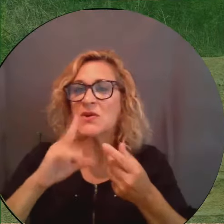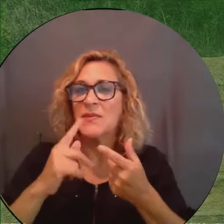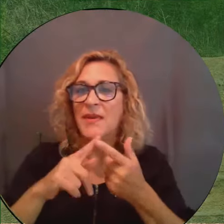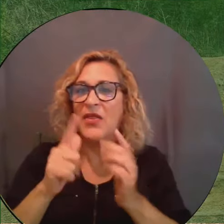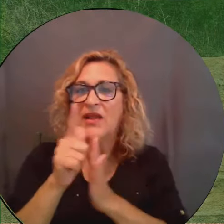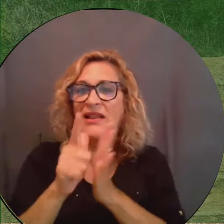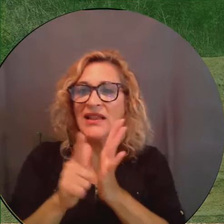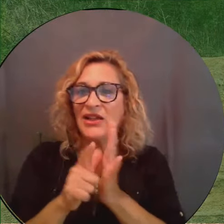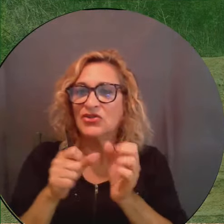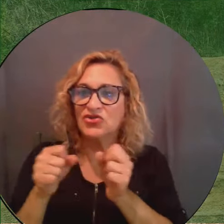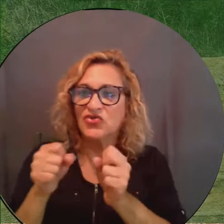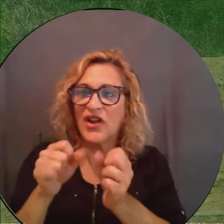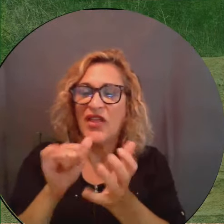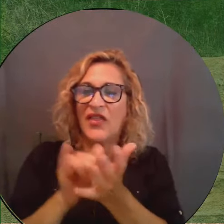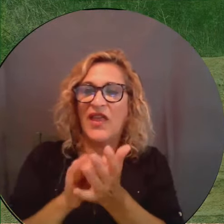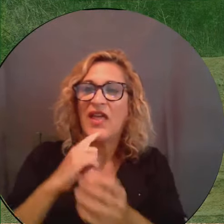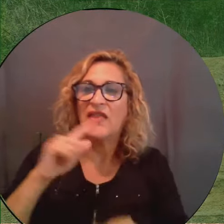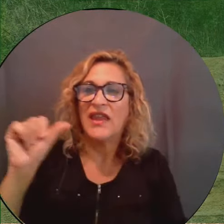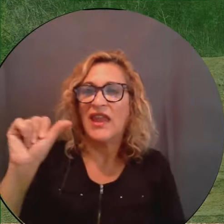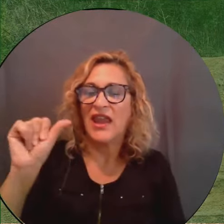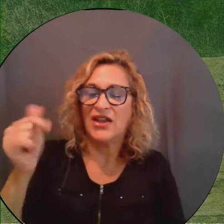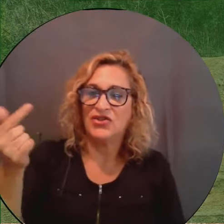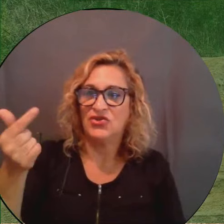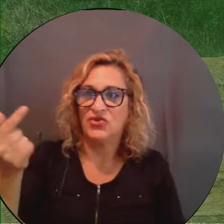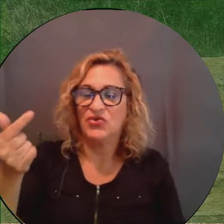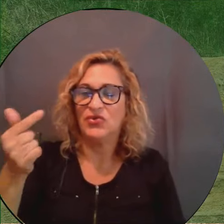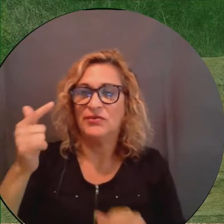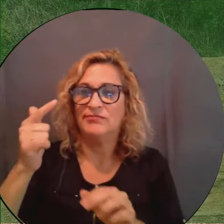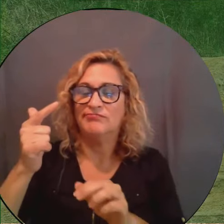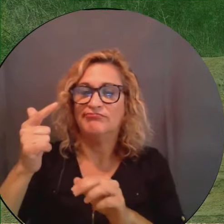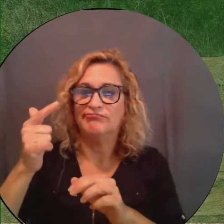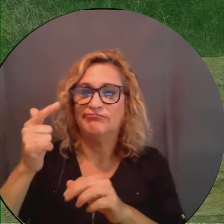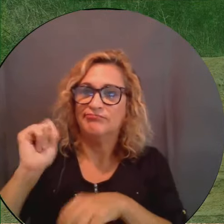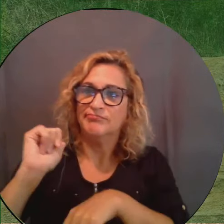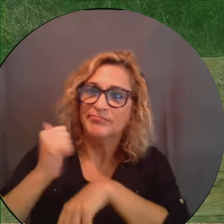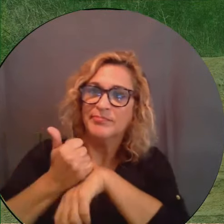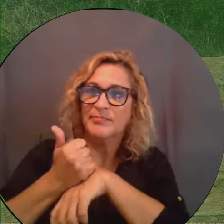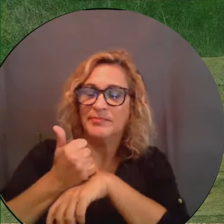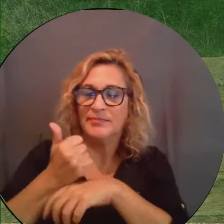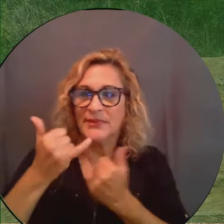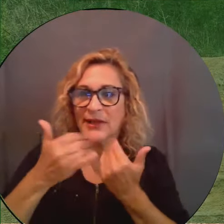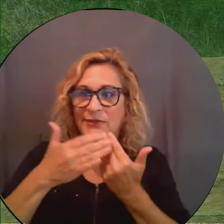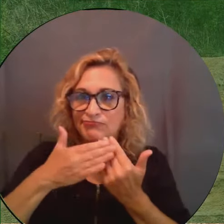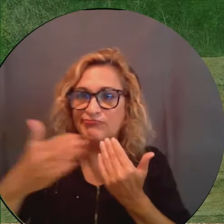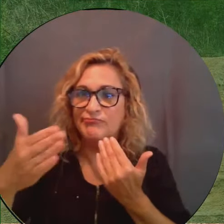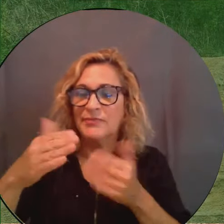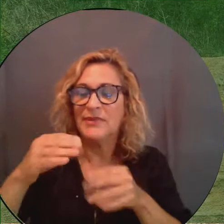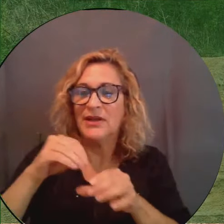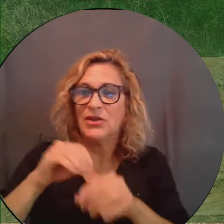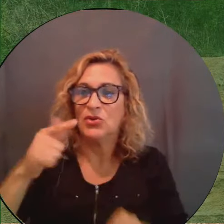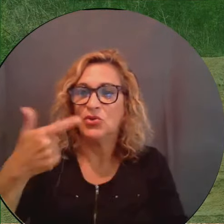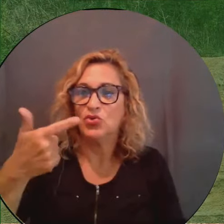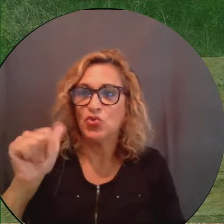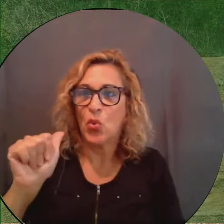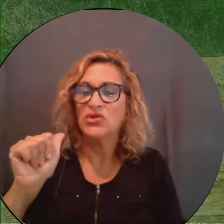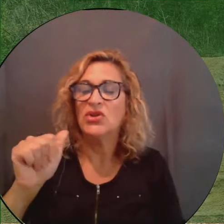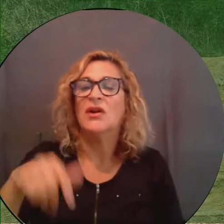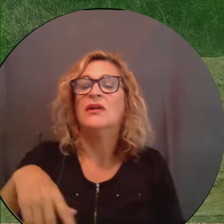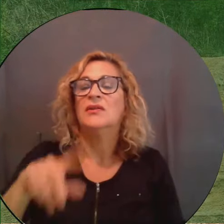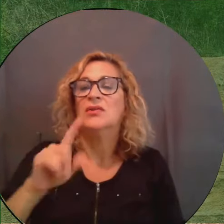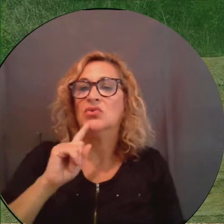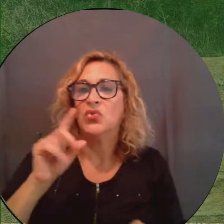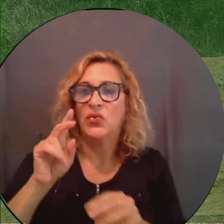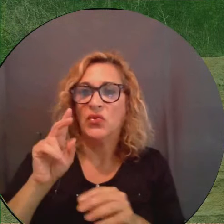strategy that the Attorney General in Georgia has put forward in the case against the Atlanta Solidarity